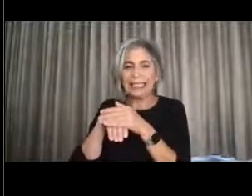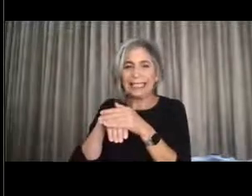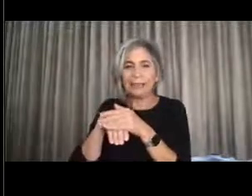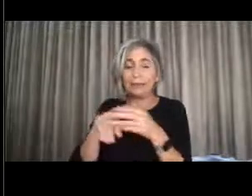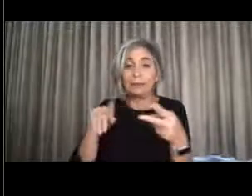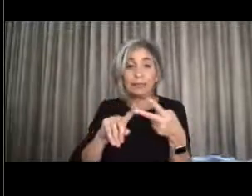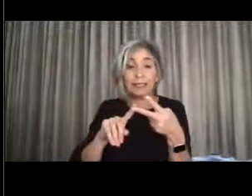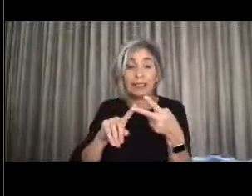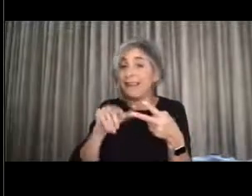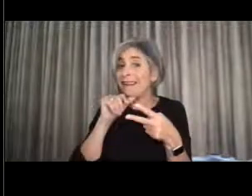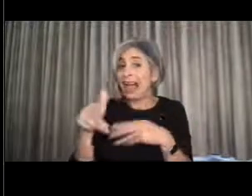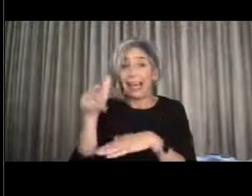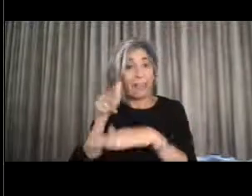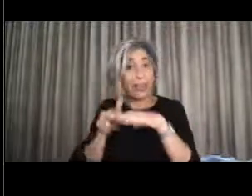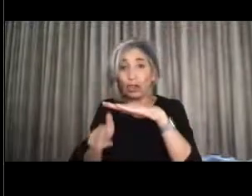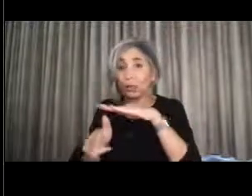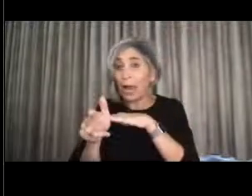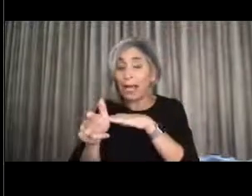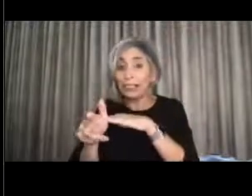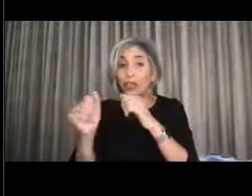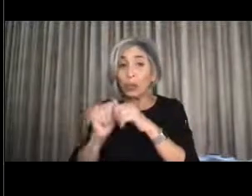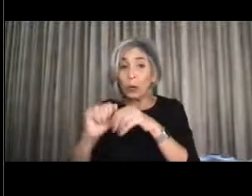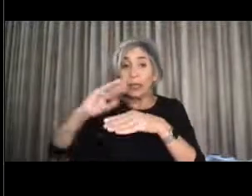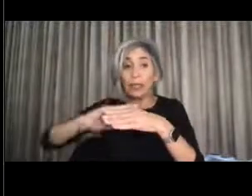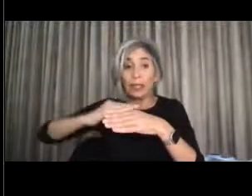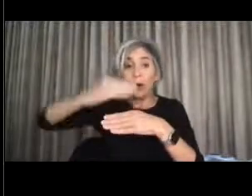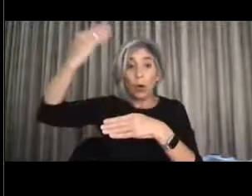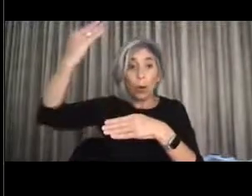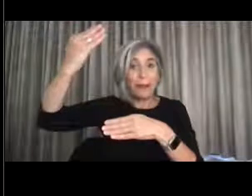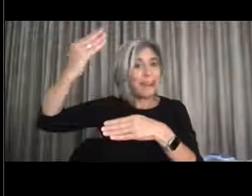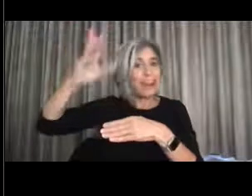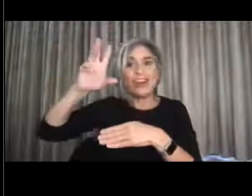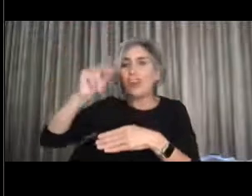the garage, even with the door open.